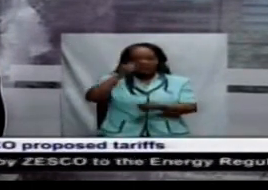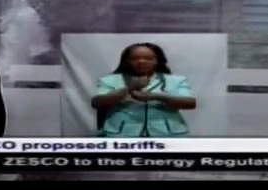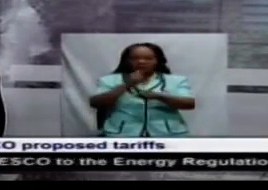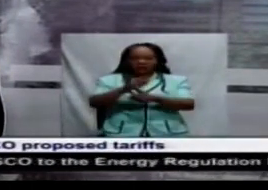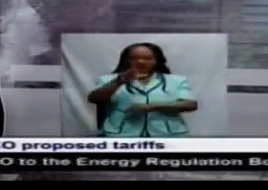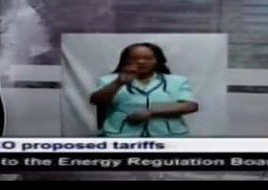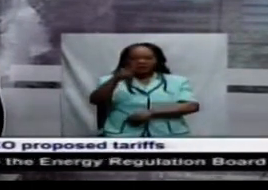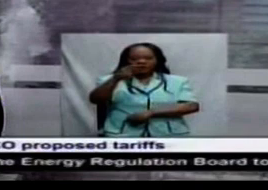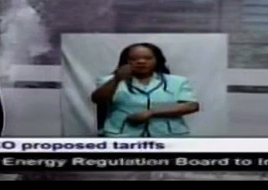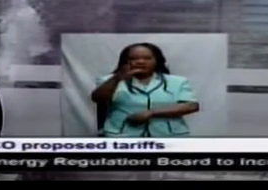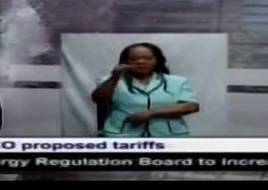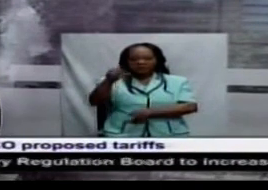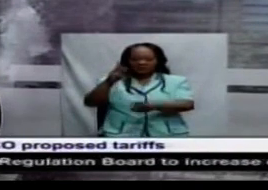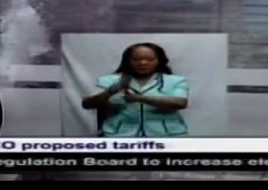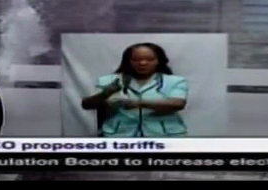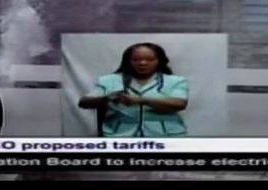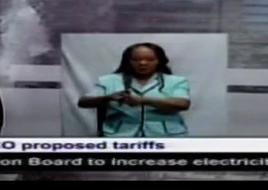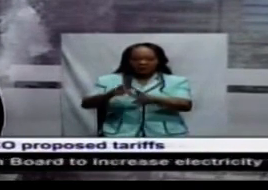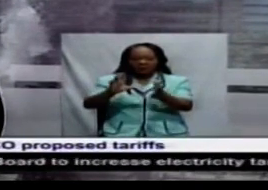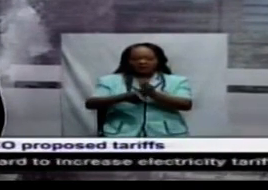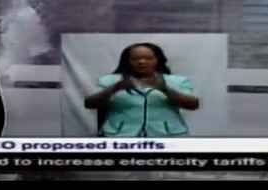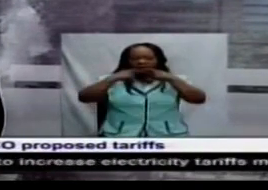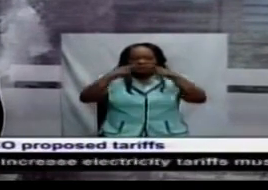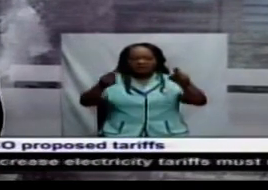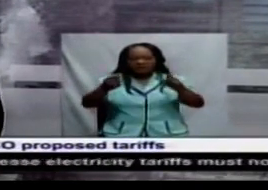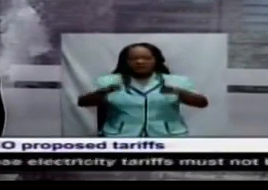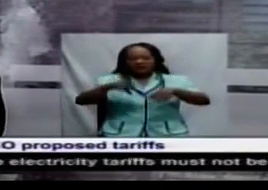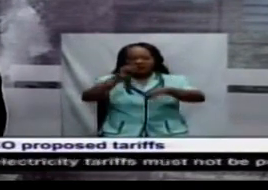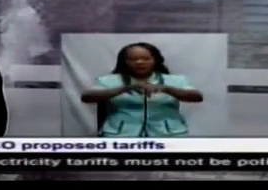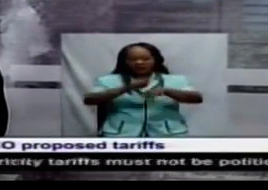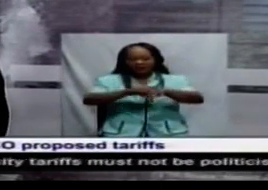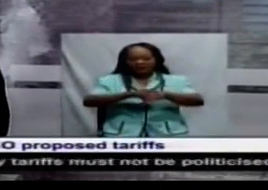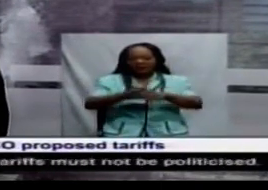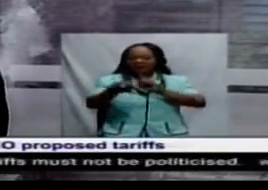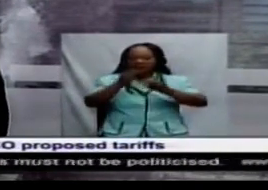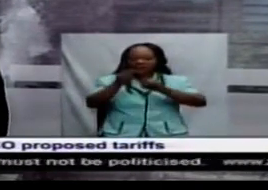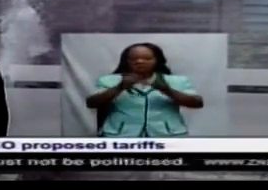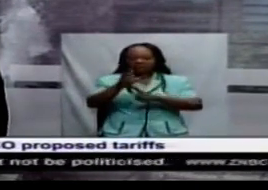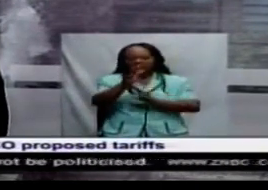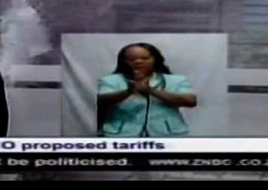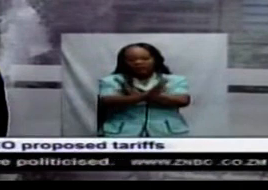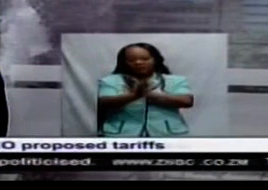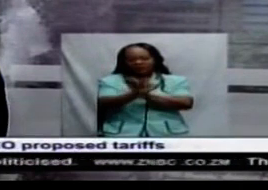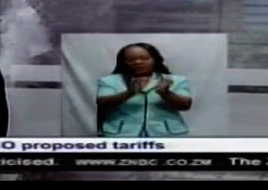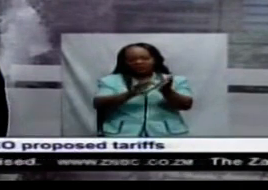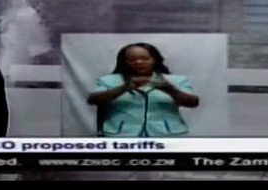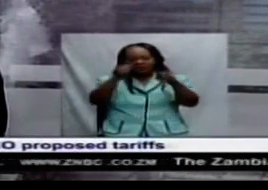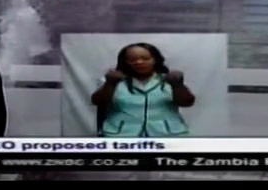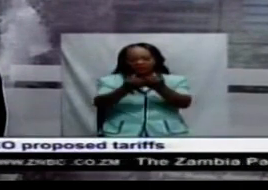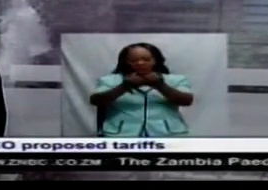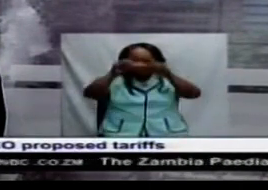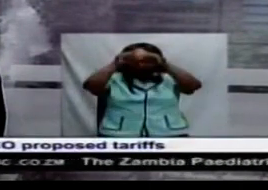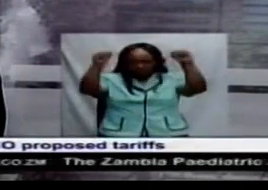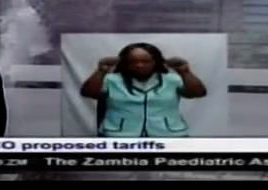legacy is preserved and will make pronouncements in due time. Speaking earlier, Zambia Medical Association President